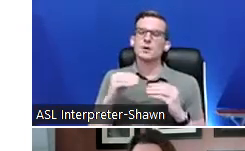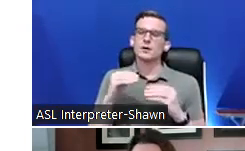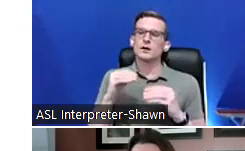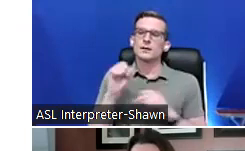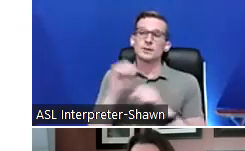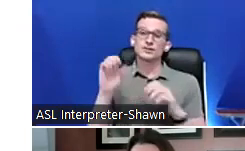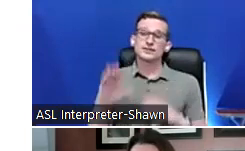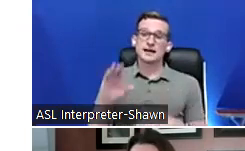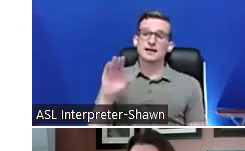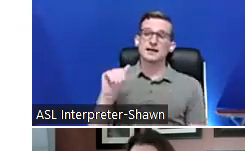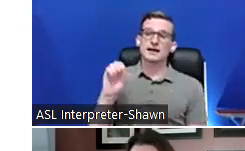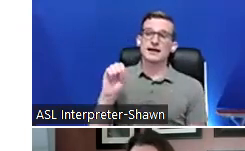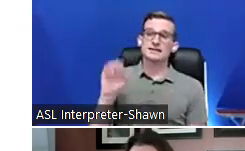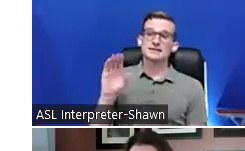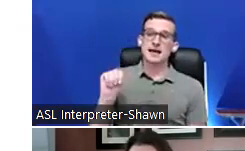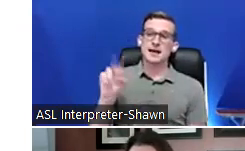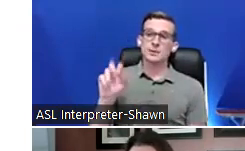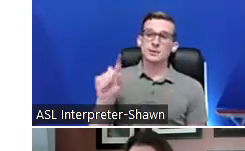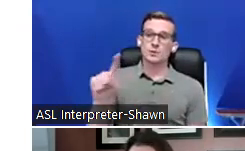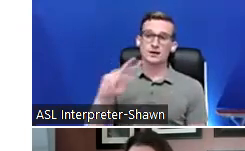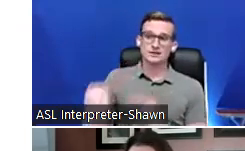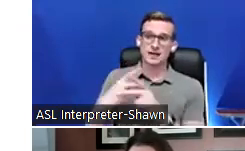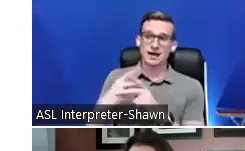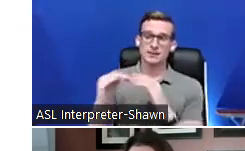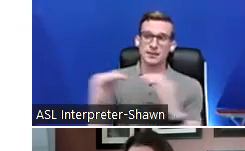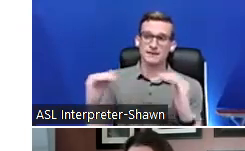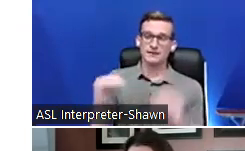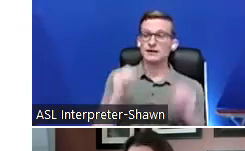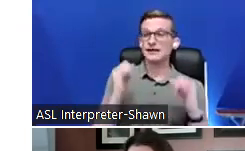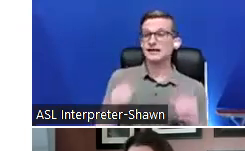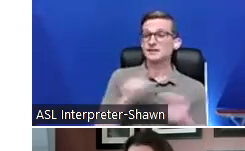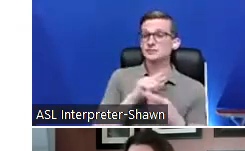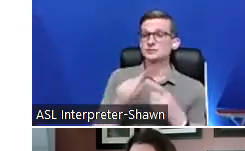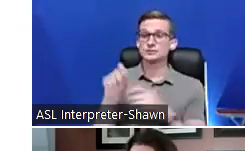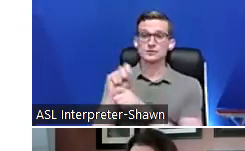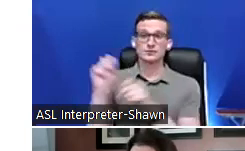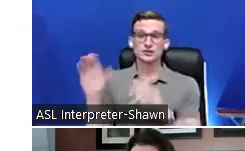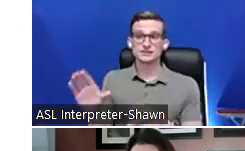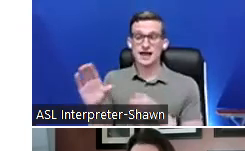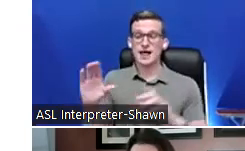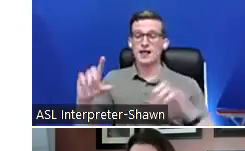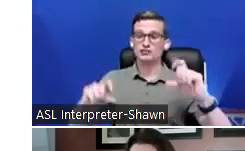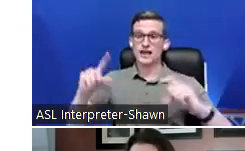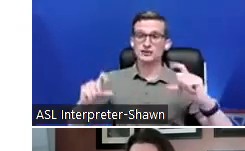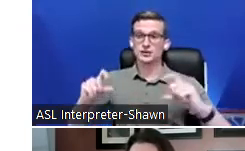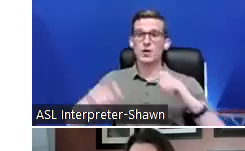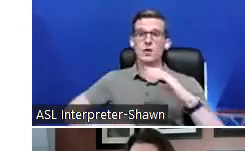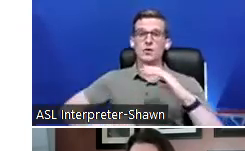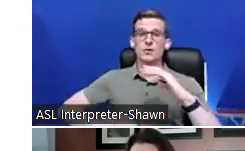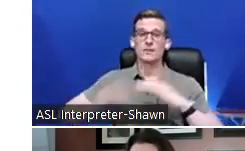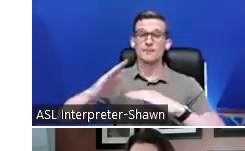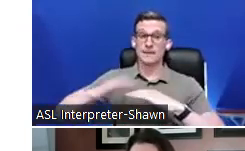level, we have kept the individual to personnel minimum ratio of 20 to